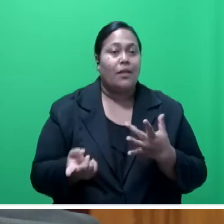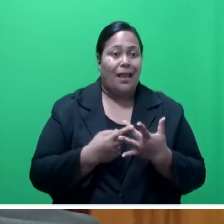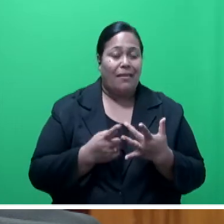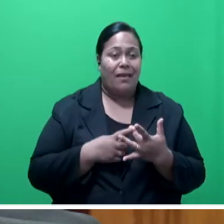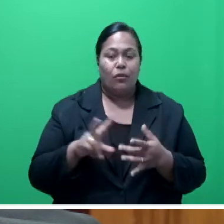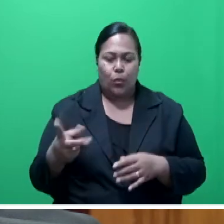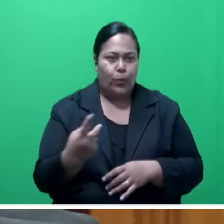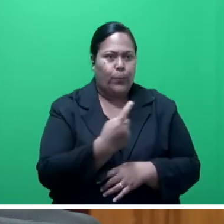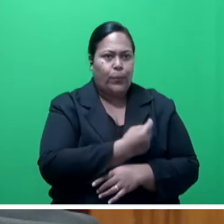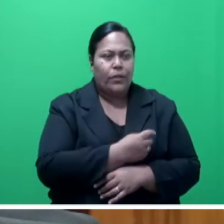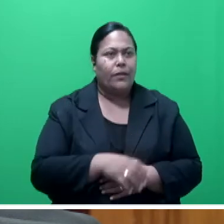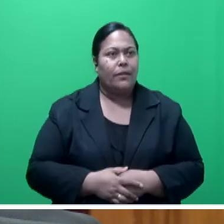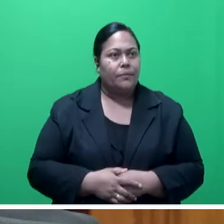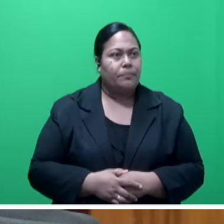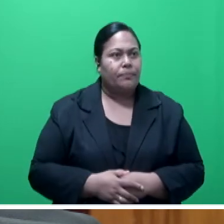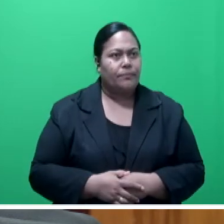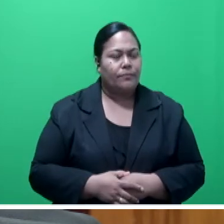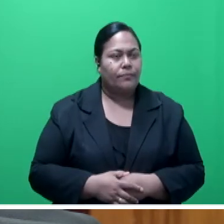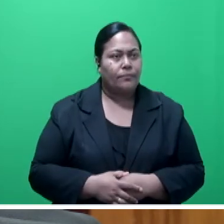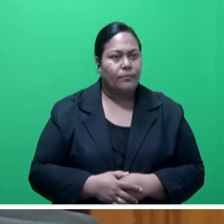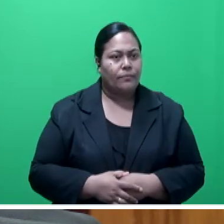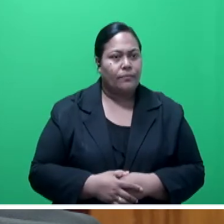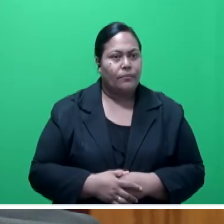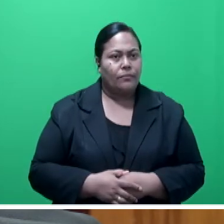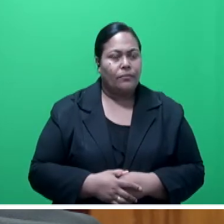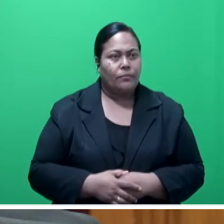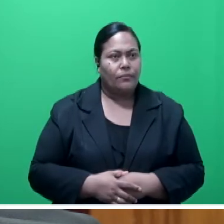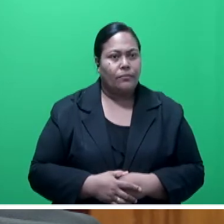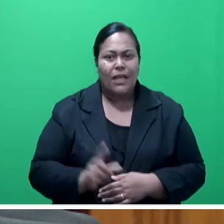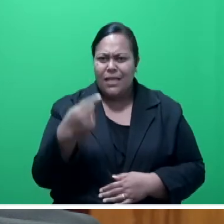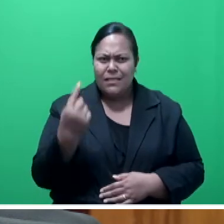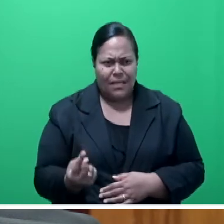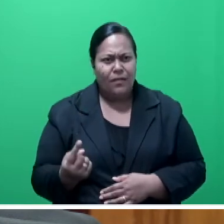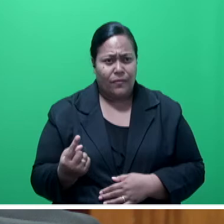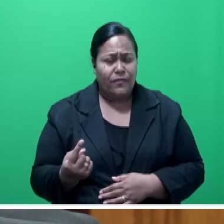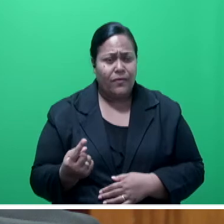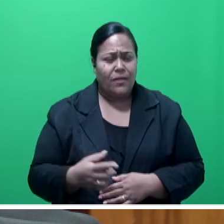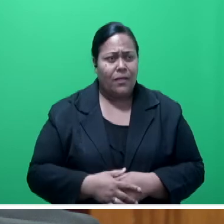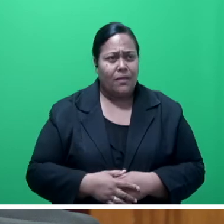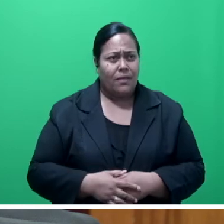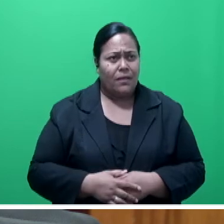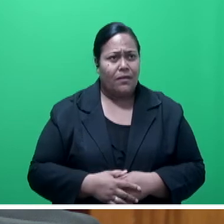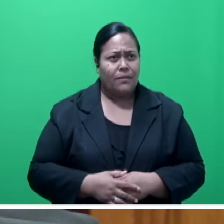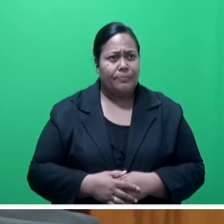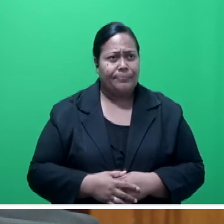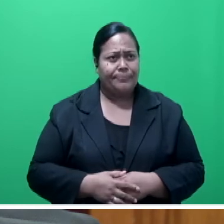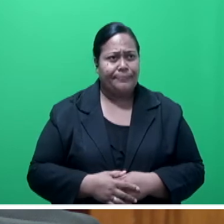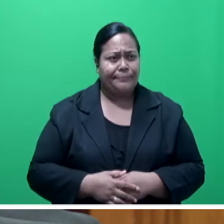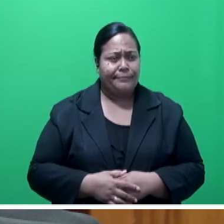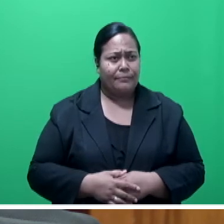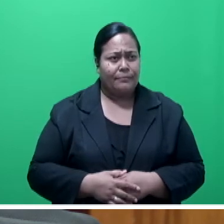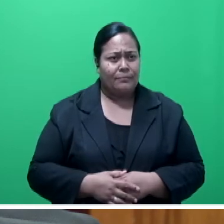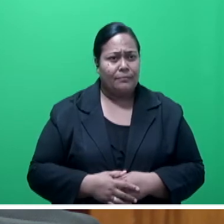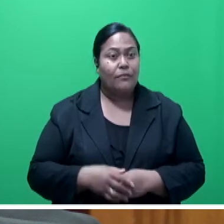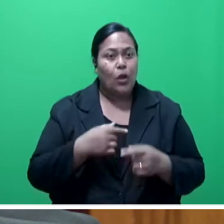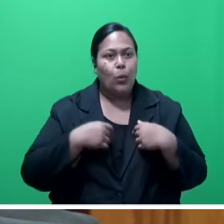the only issue with artificial insemination is that it will be what you call in genetic terms F1, meaning we